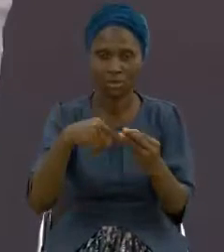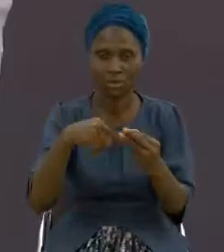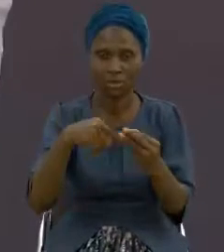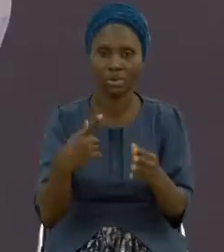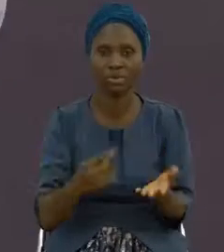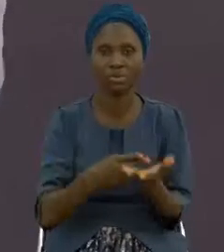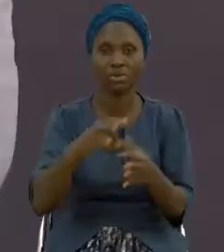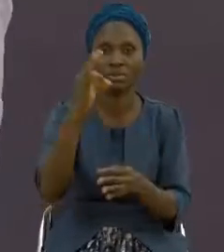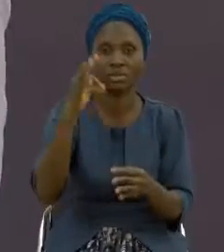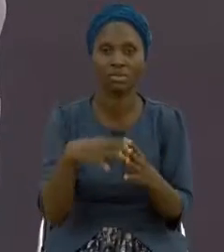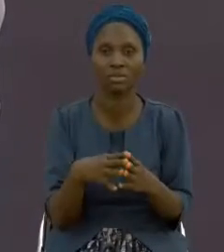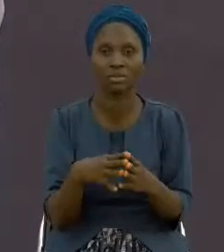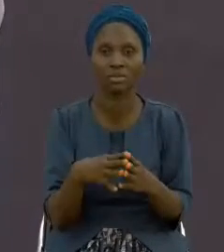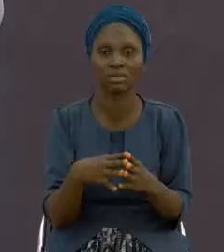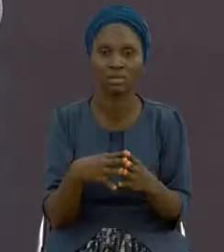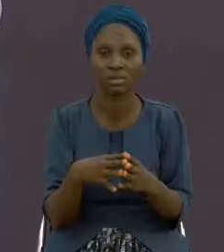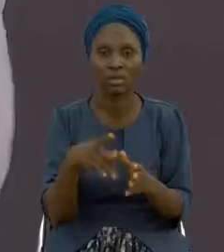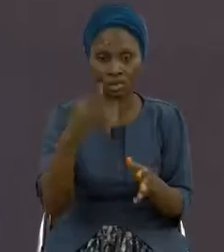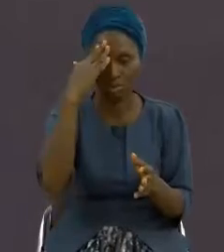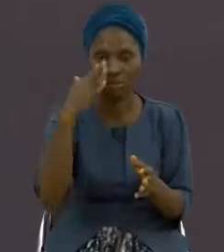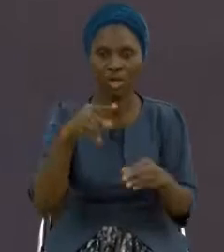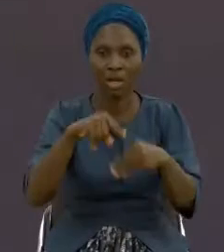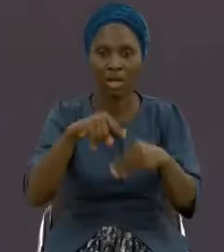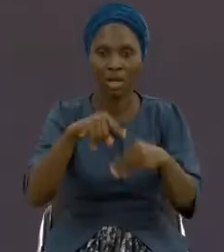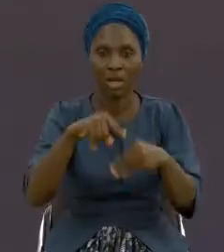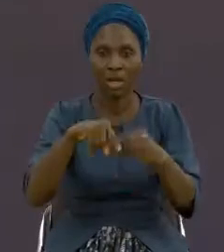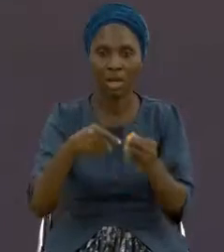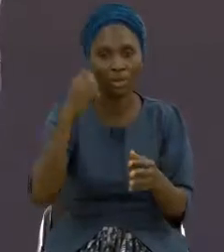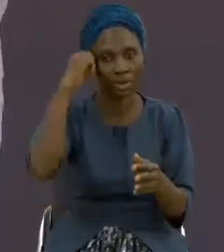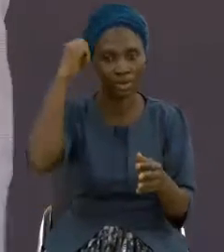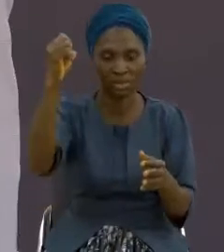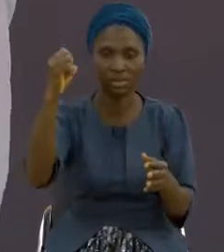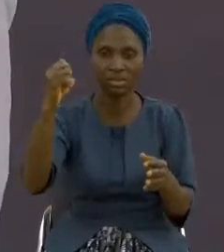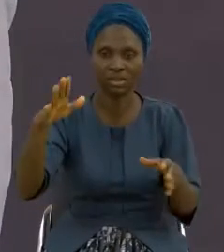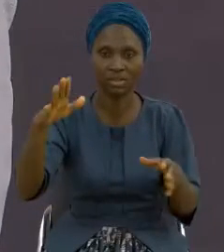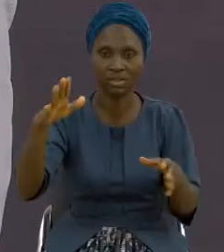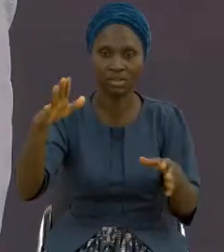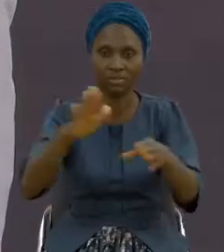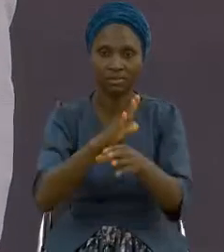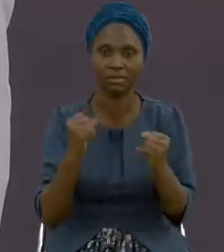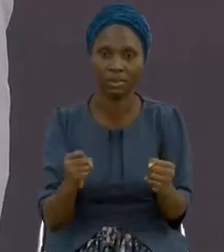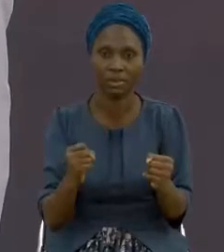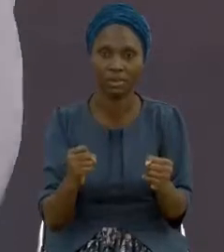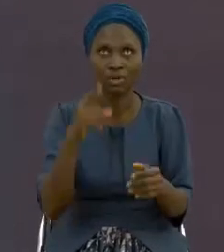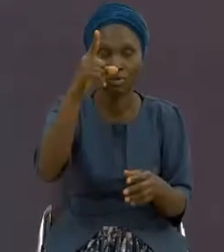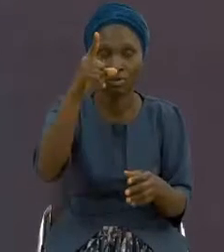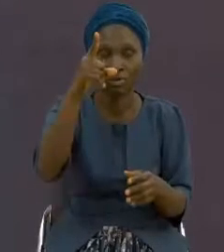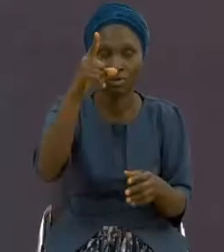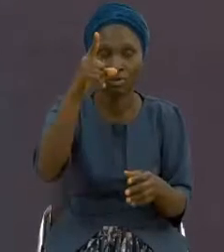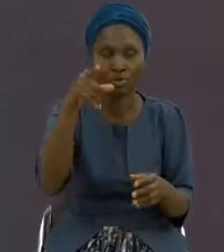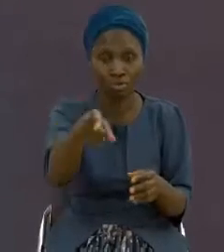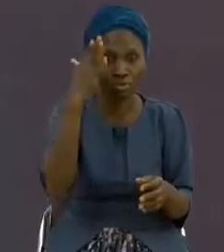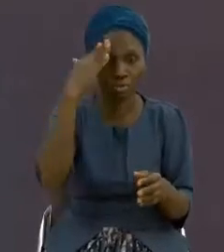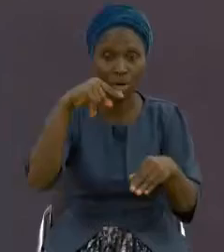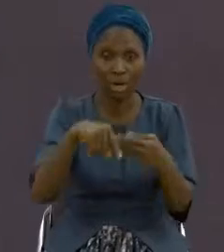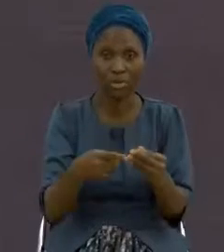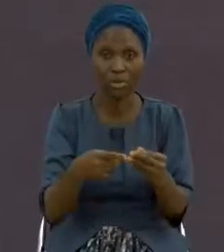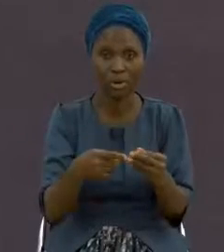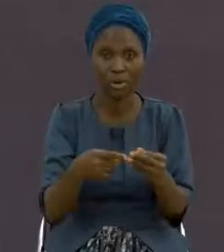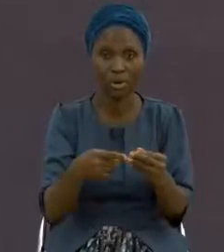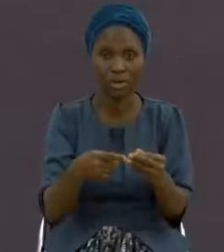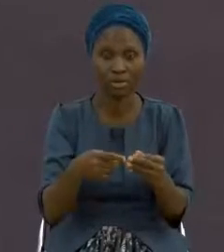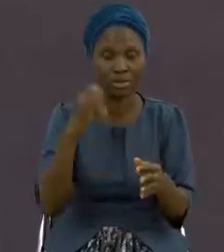His enveloping power. You know about His weakening power. You know about